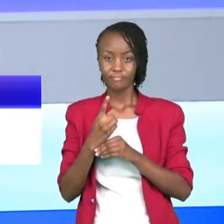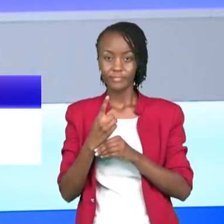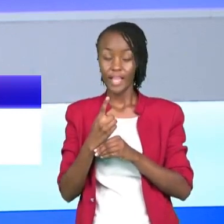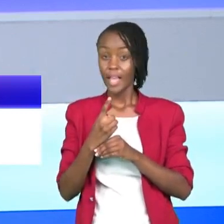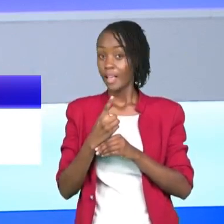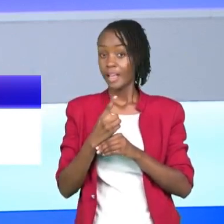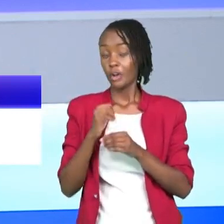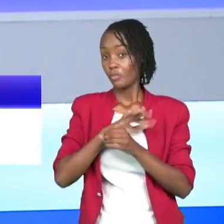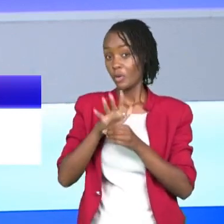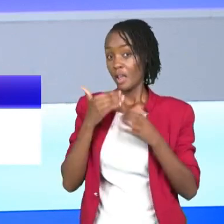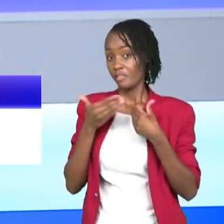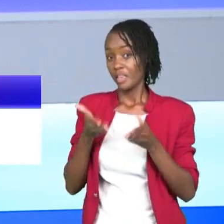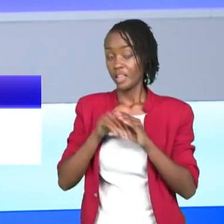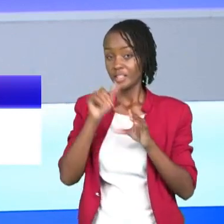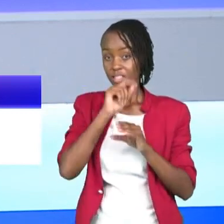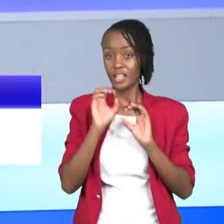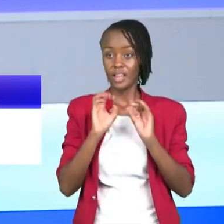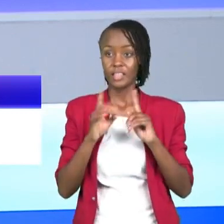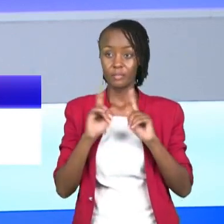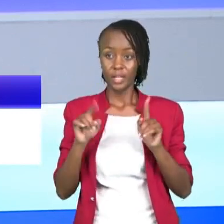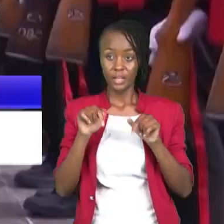Our reporter Harriet Chimere with his story.